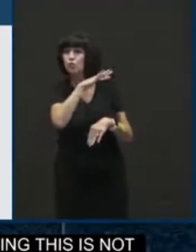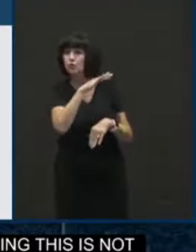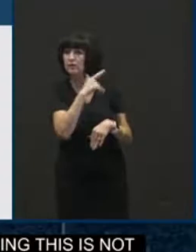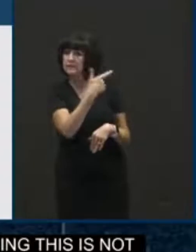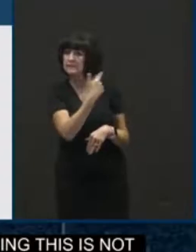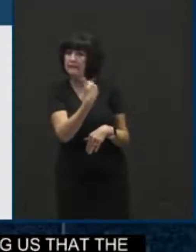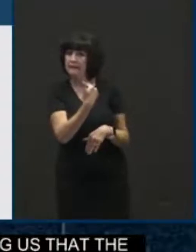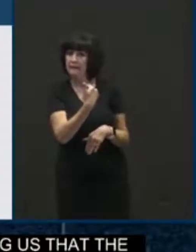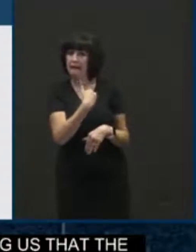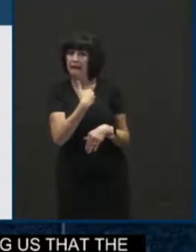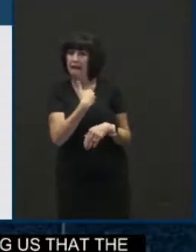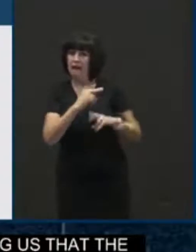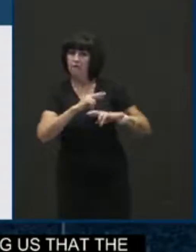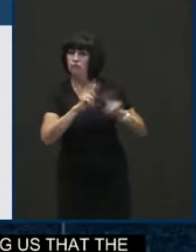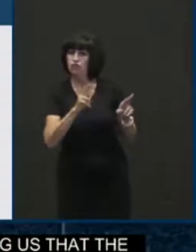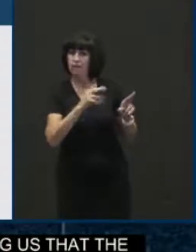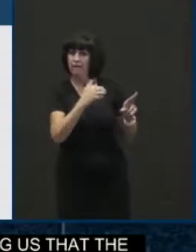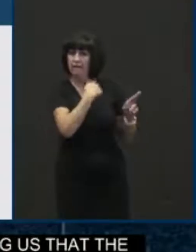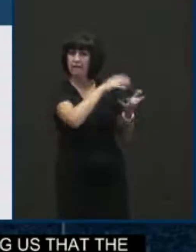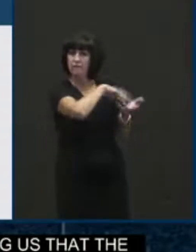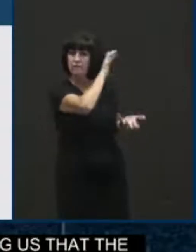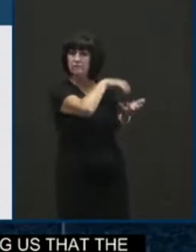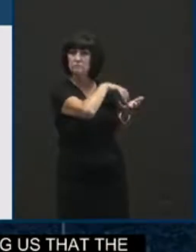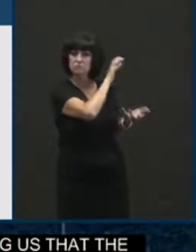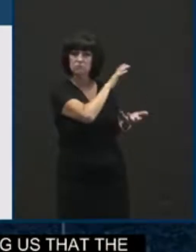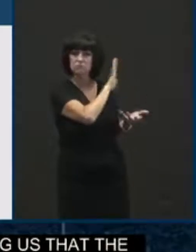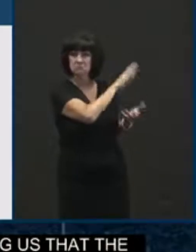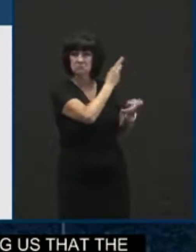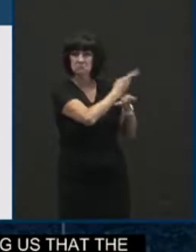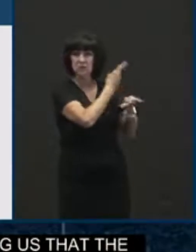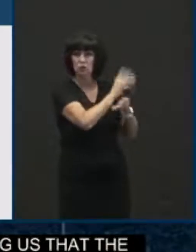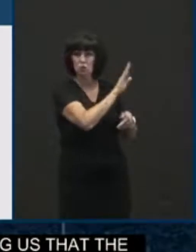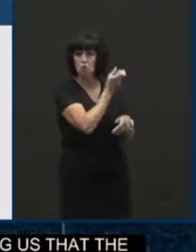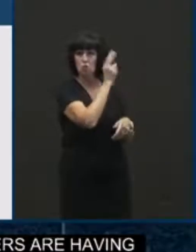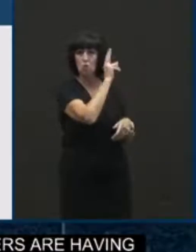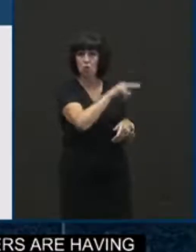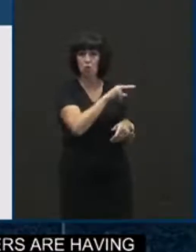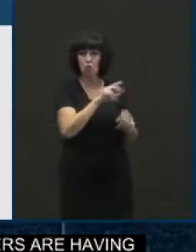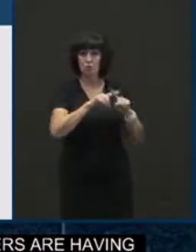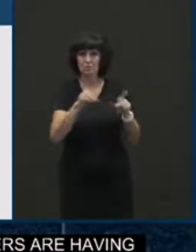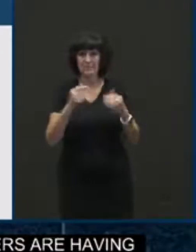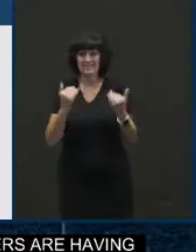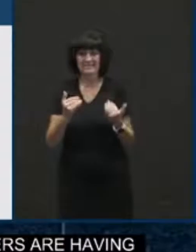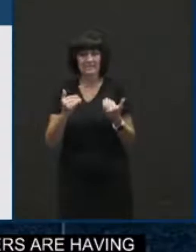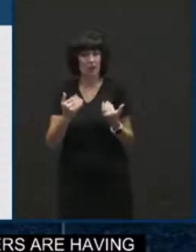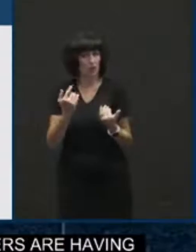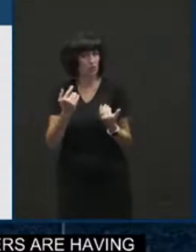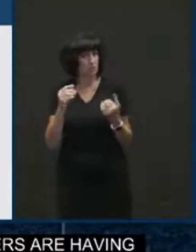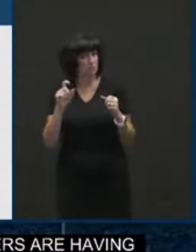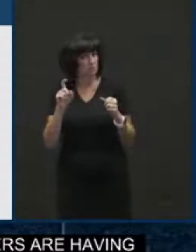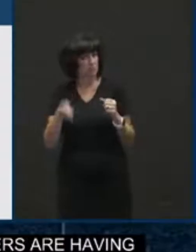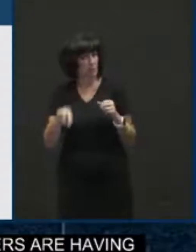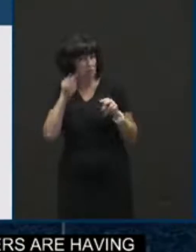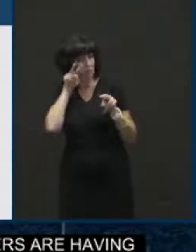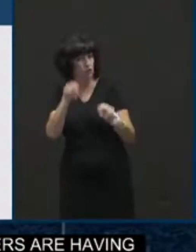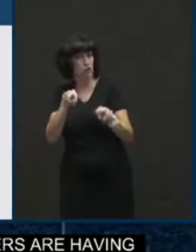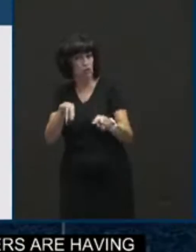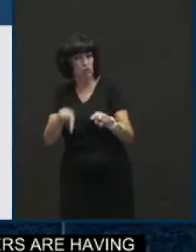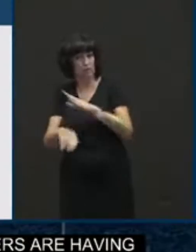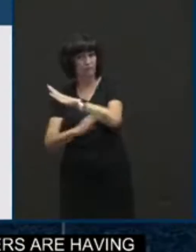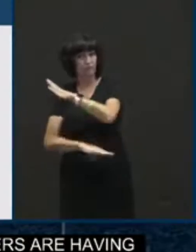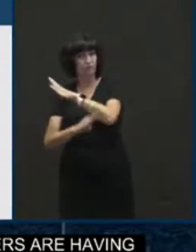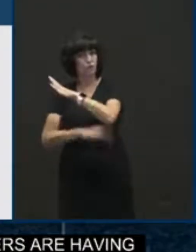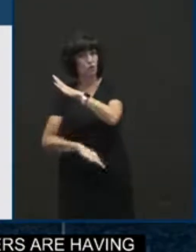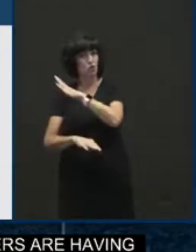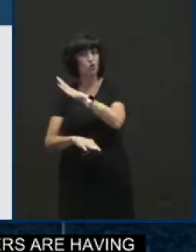a higher level of success filling their own orders. So it's, however, we still want to prepare for the fall or when we see these surge. Yeah, and so this